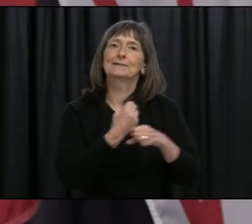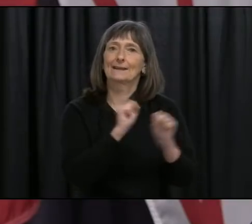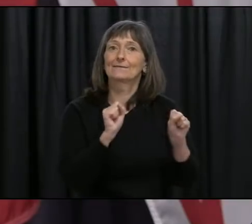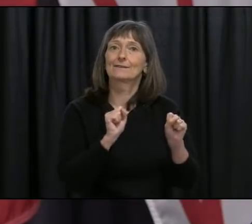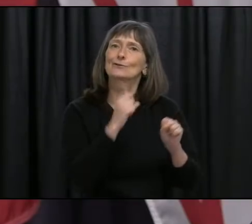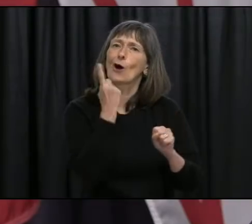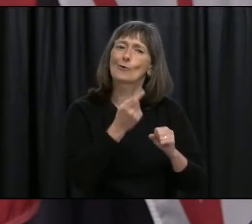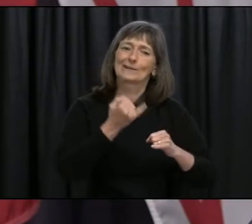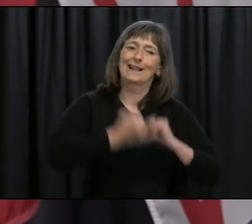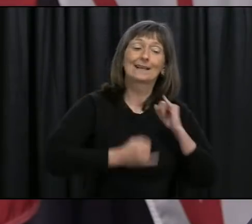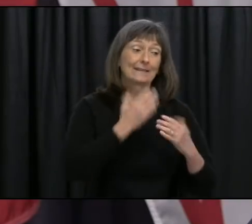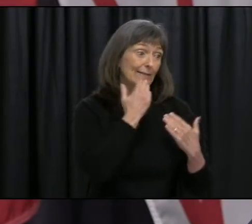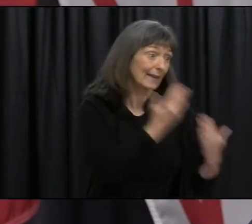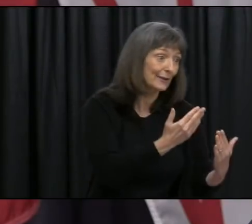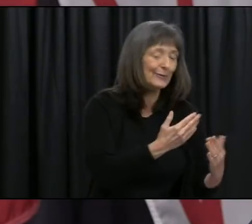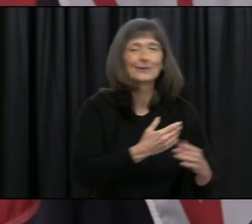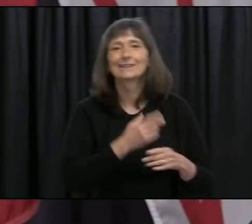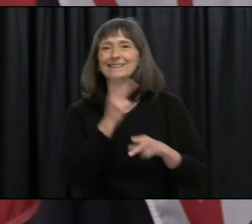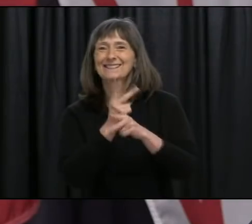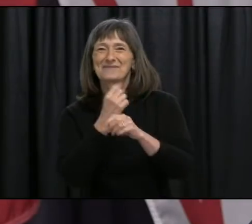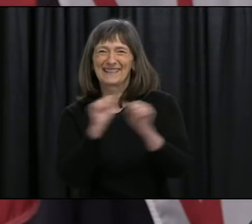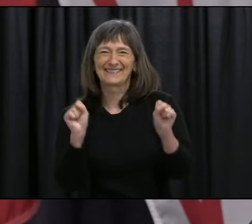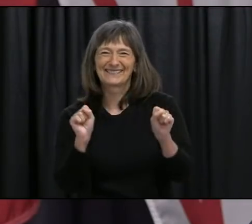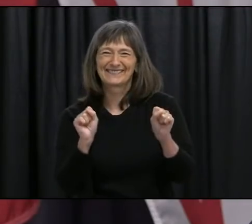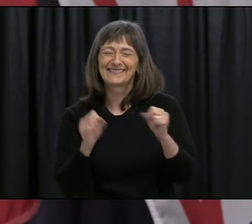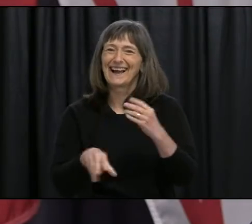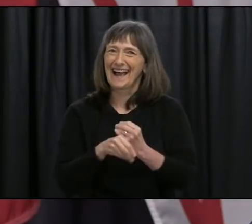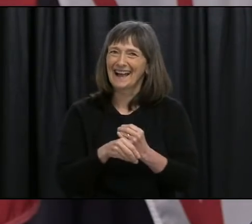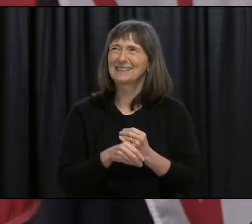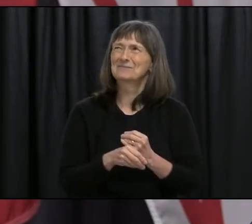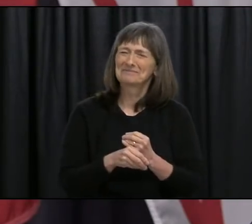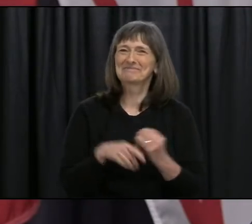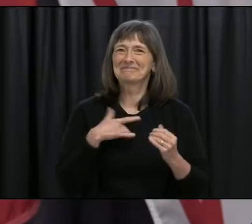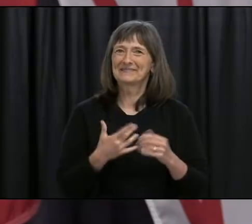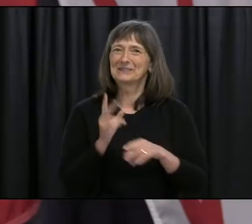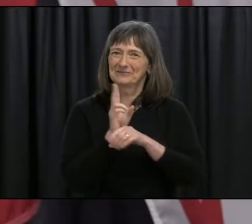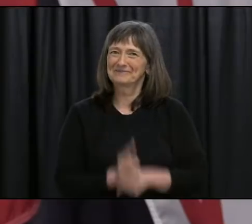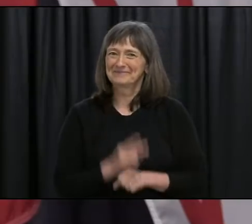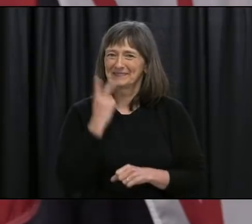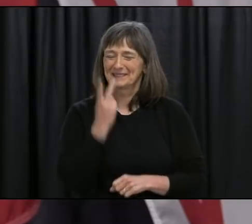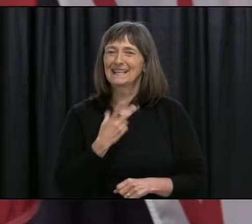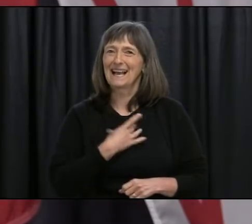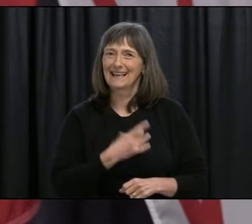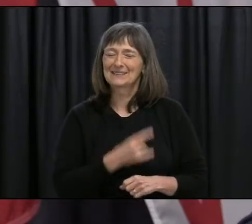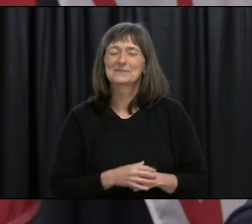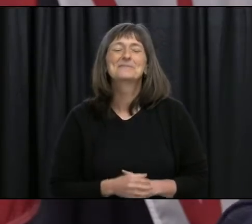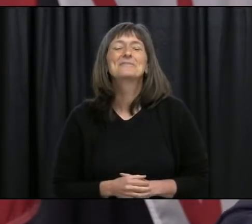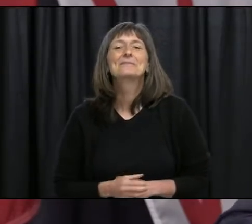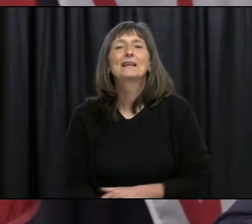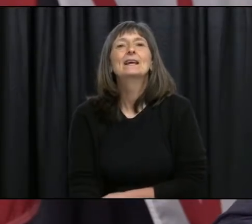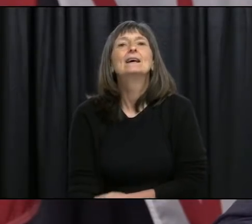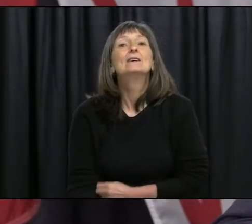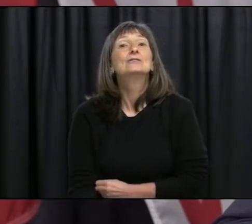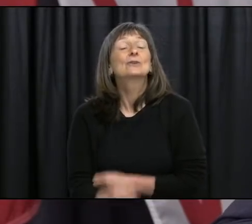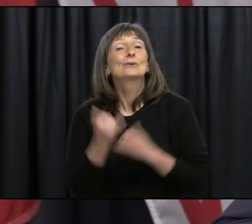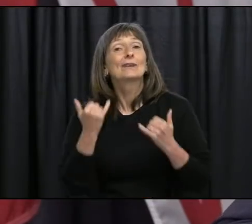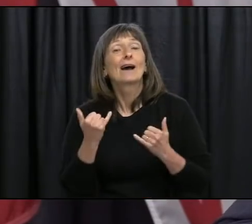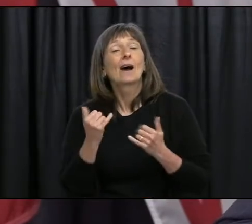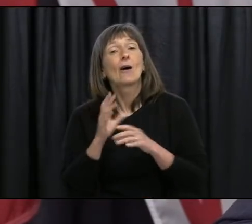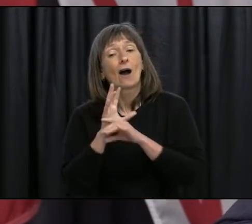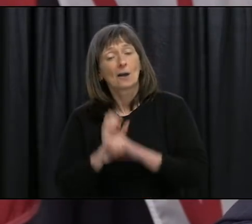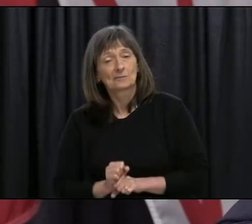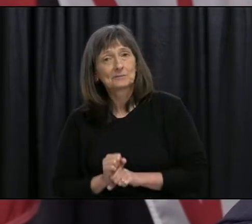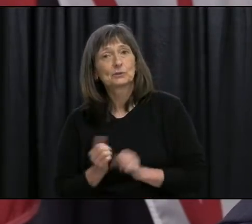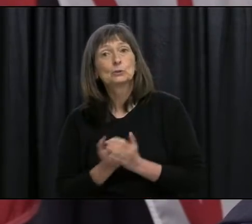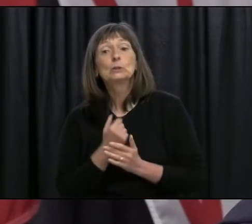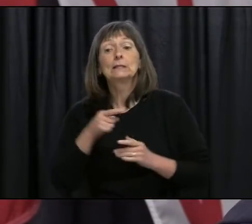you, stay safe. So let's continue to moving forward with our plan to life with COVID. This has also been a